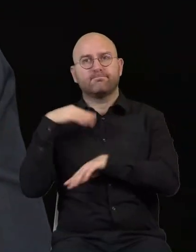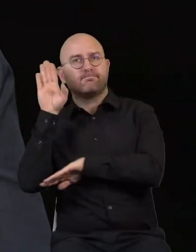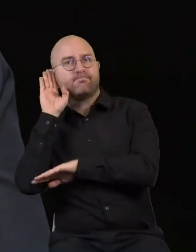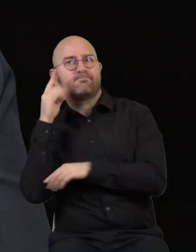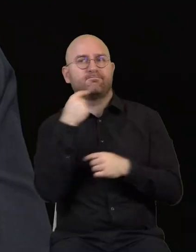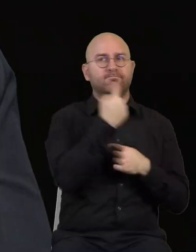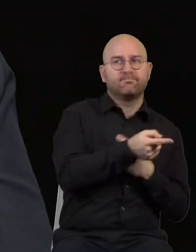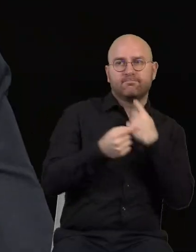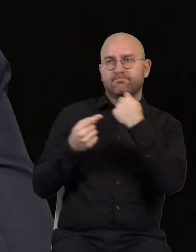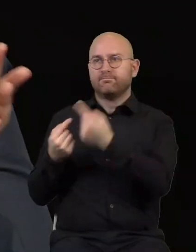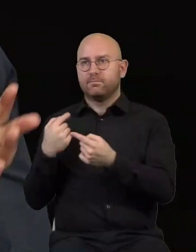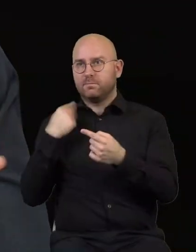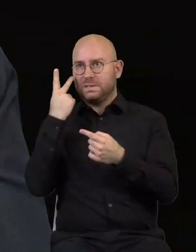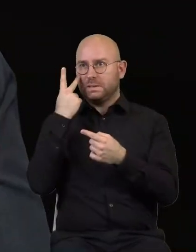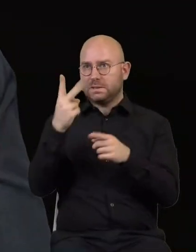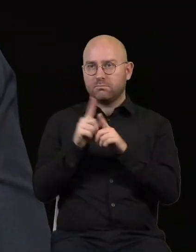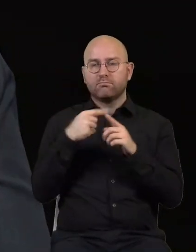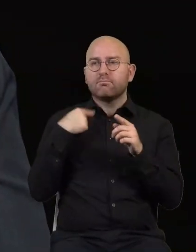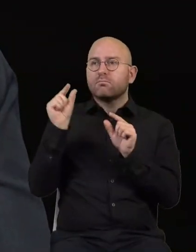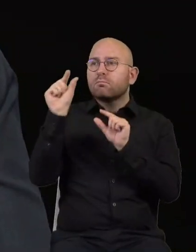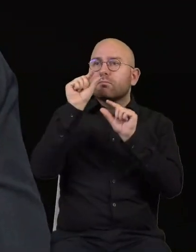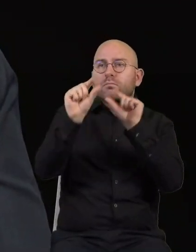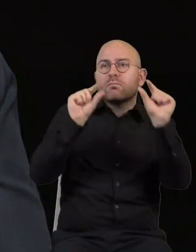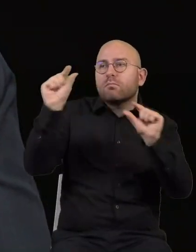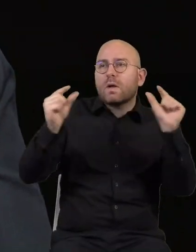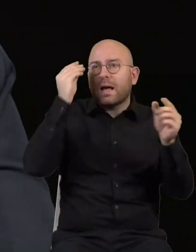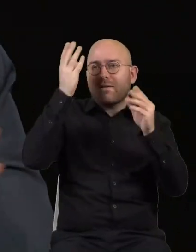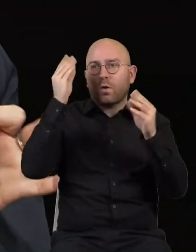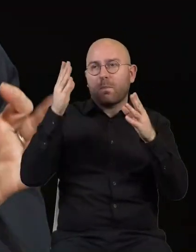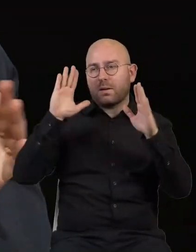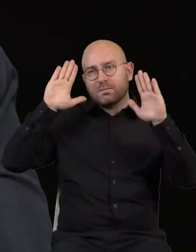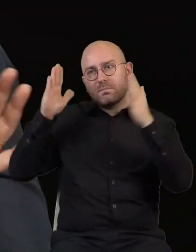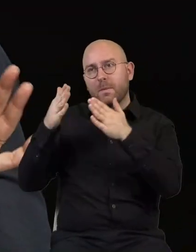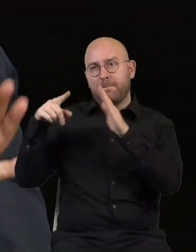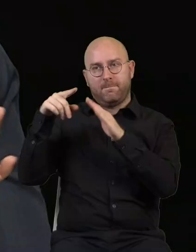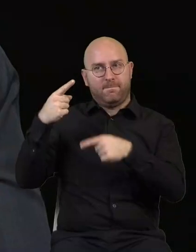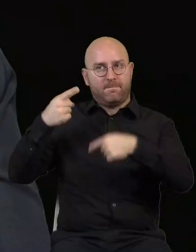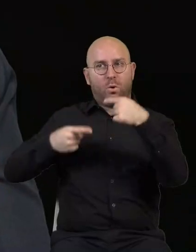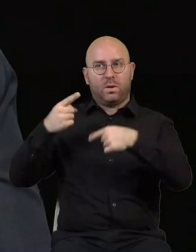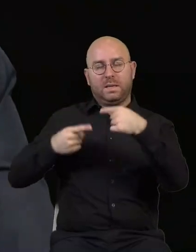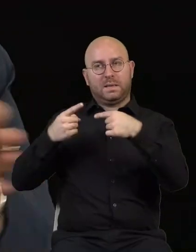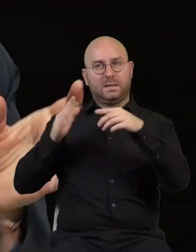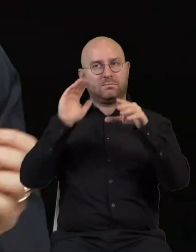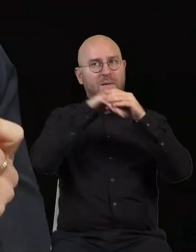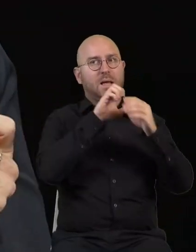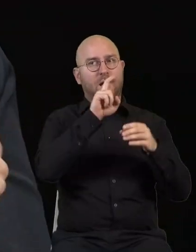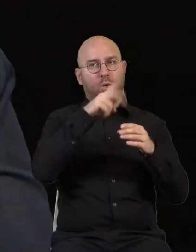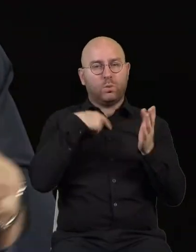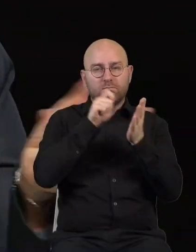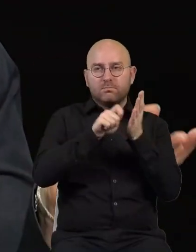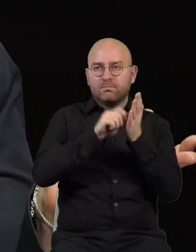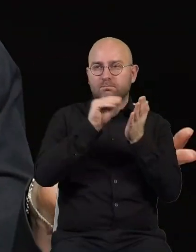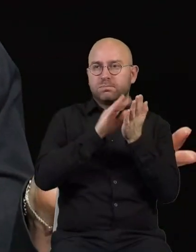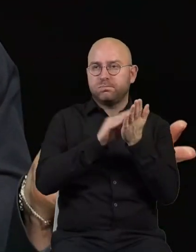area of the European Union. I would dare to say everywhere you would find this need